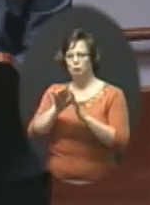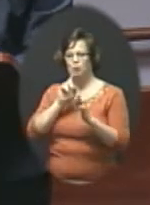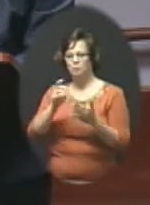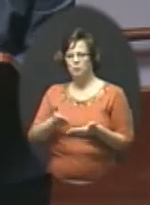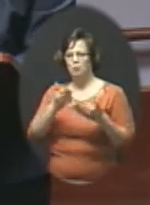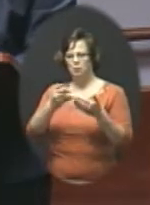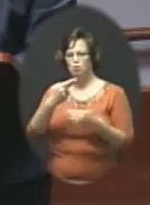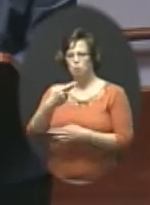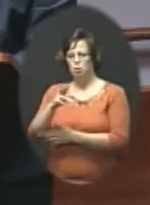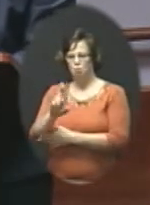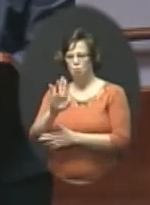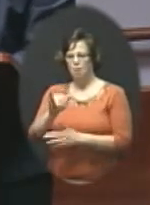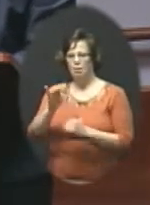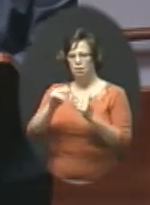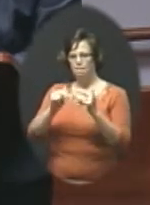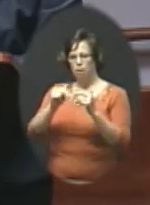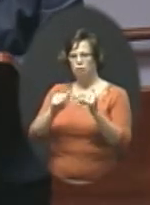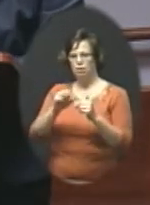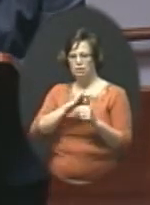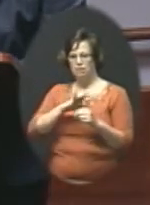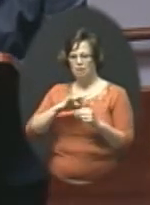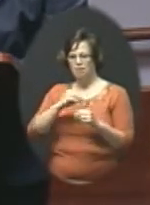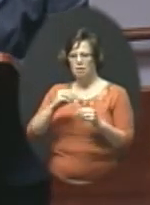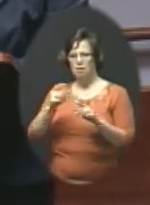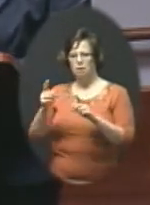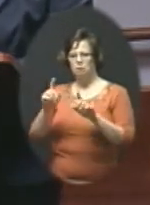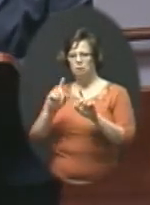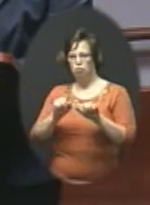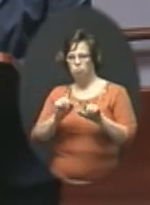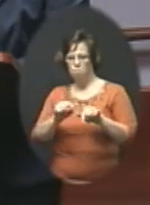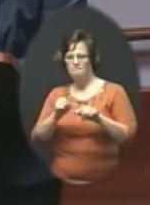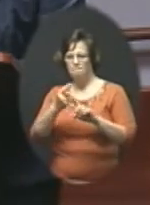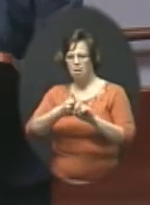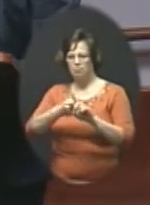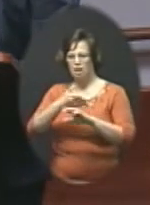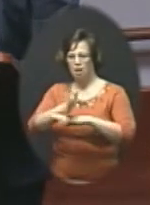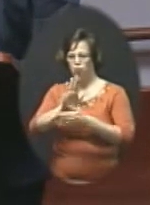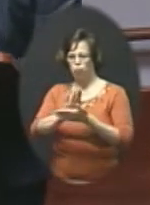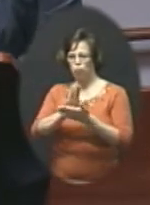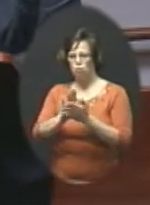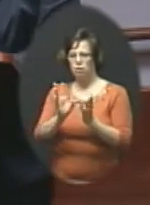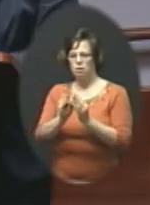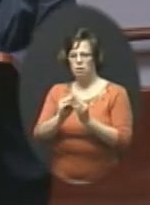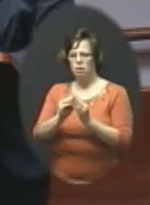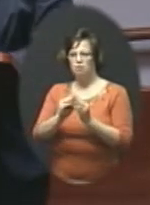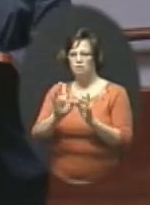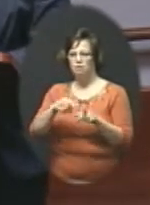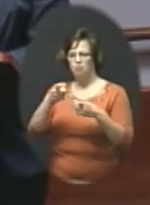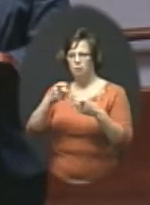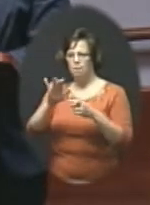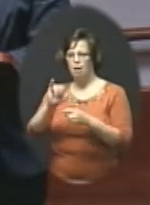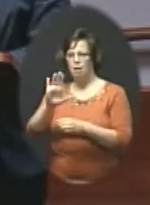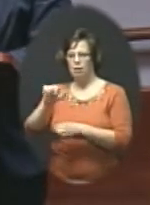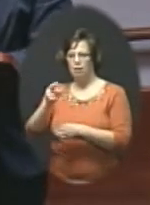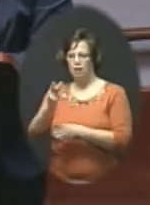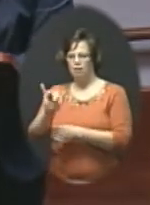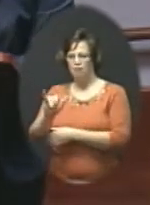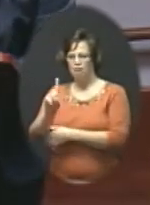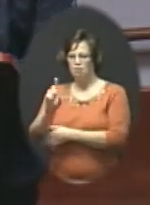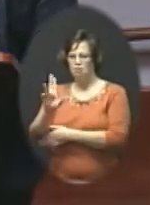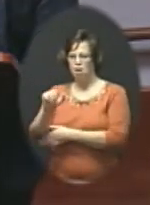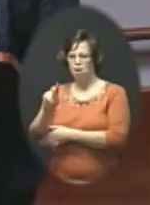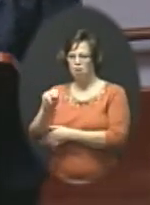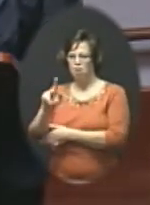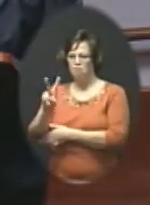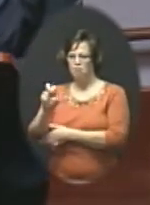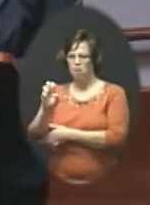recommended to Human Resources by their building administrators, and attend monthly after-school sessions facilitated by Kathy Donovan in Human Resources and a team